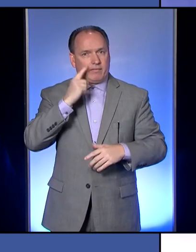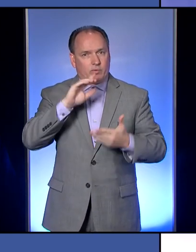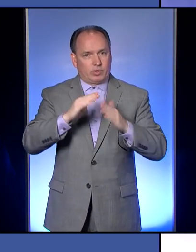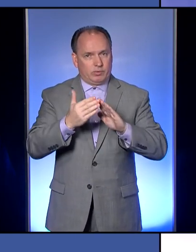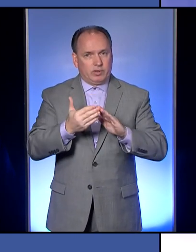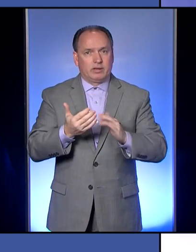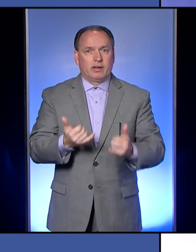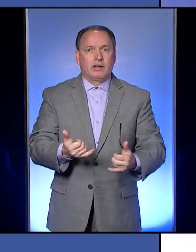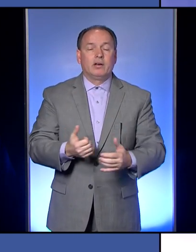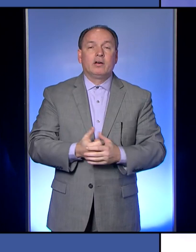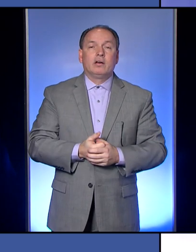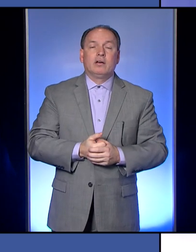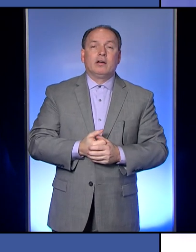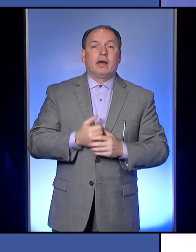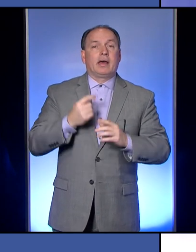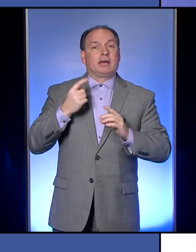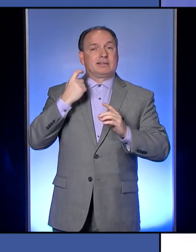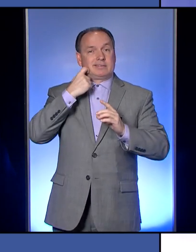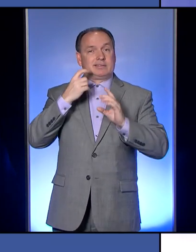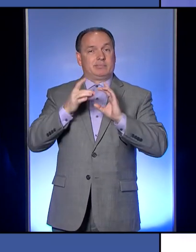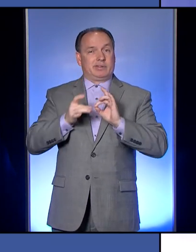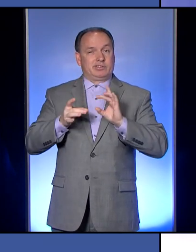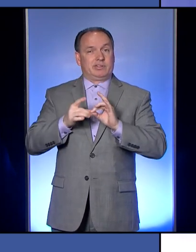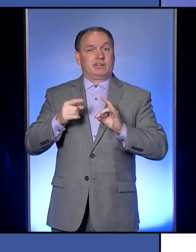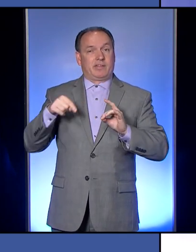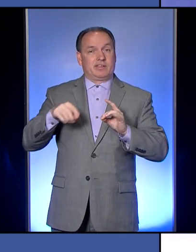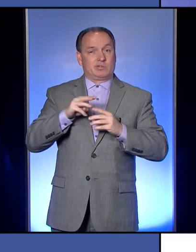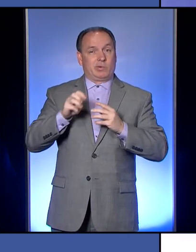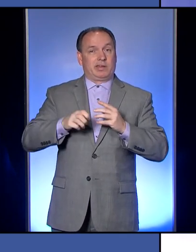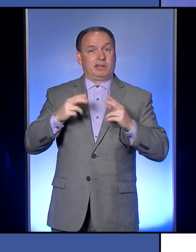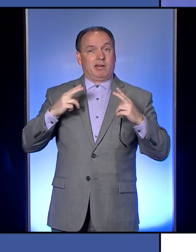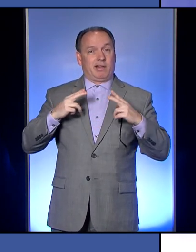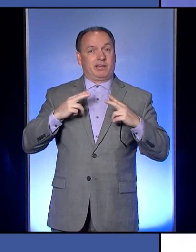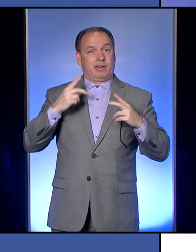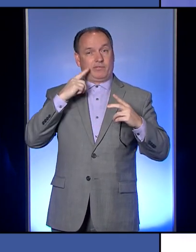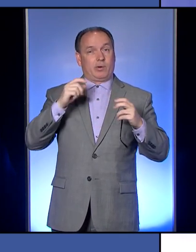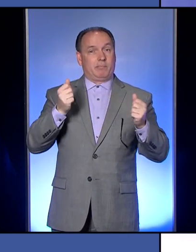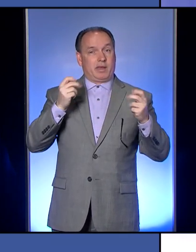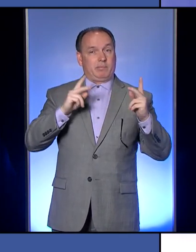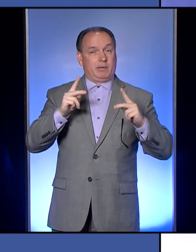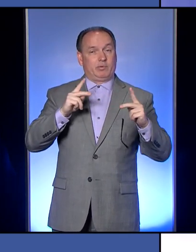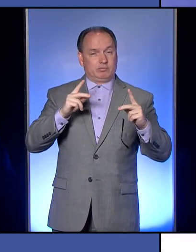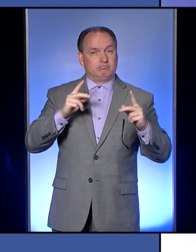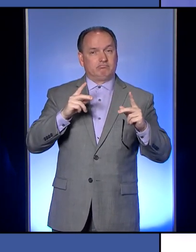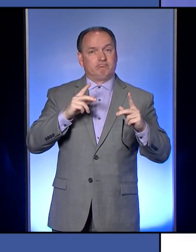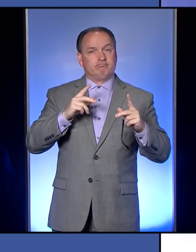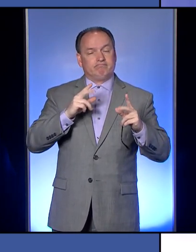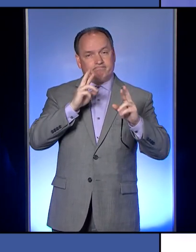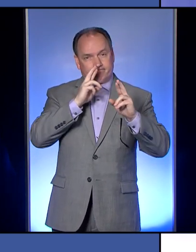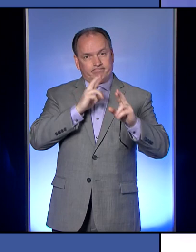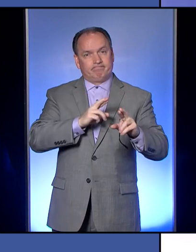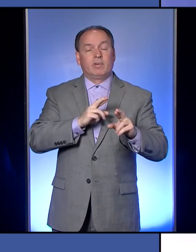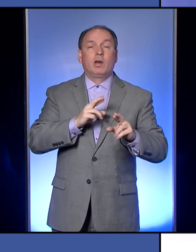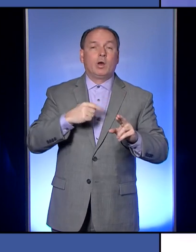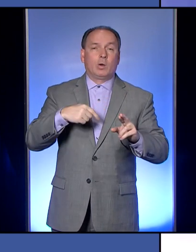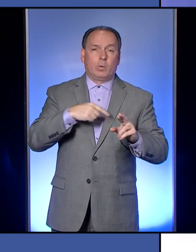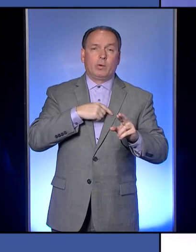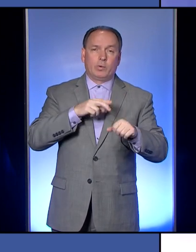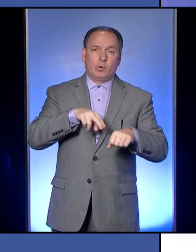now. As was mentioned, it is a holiday weekend for many coming up. Normally, we would